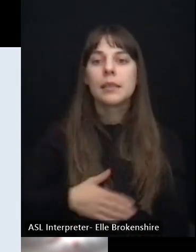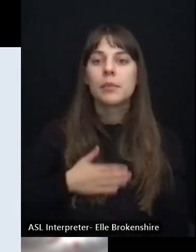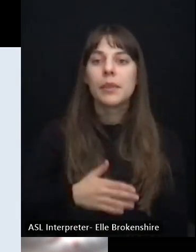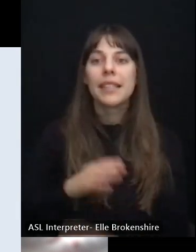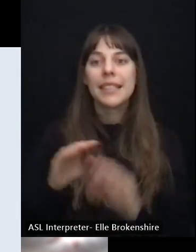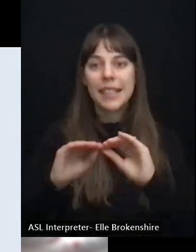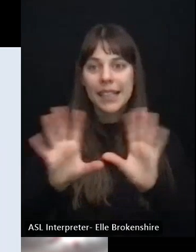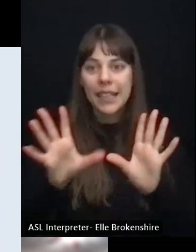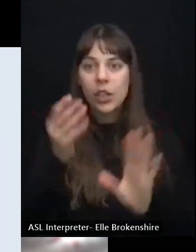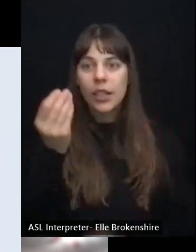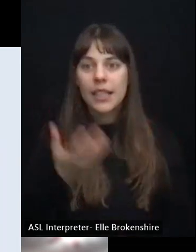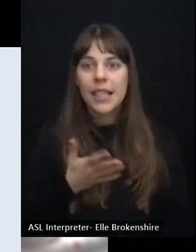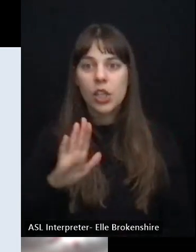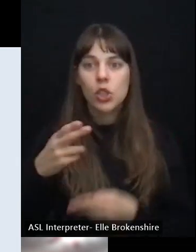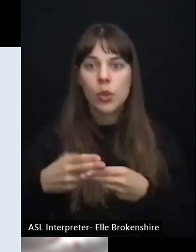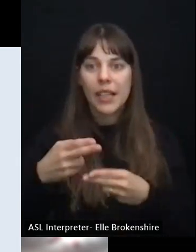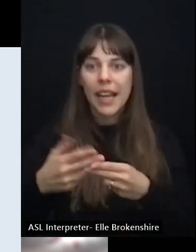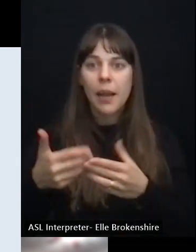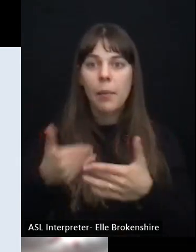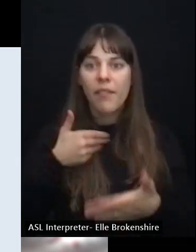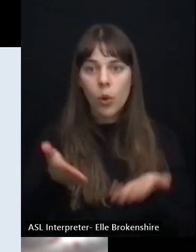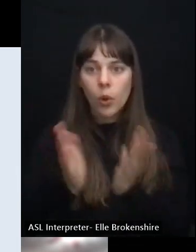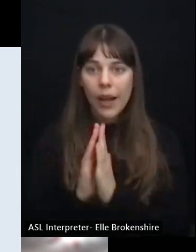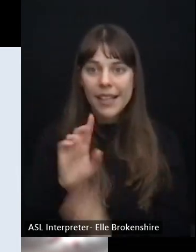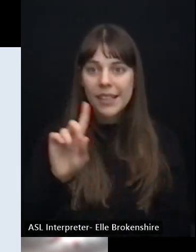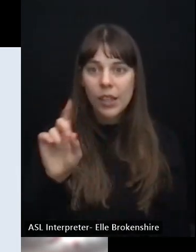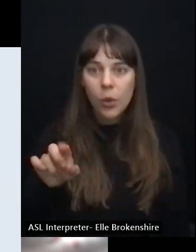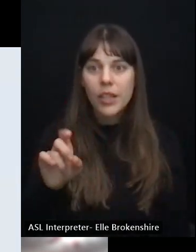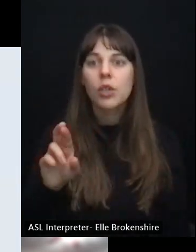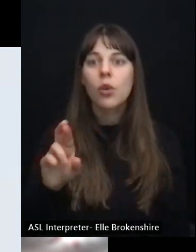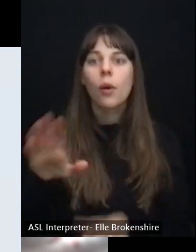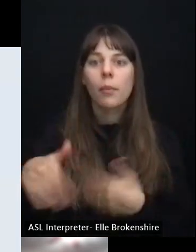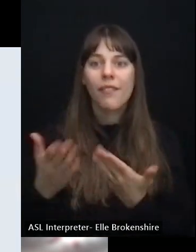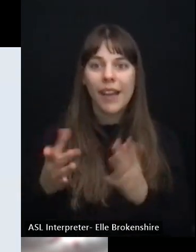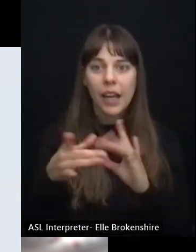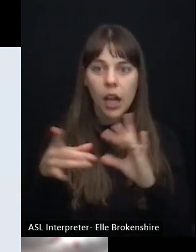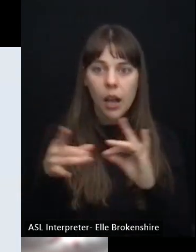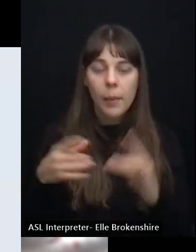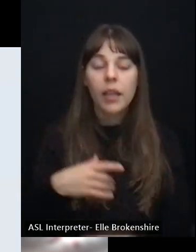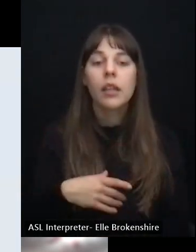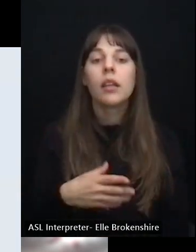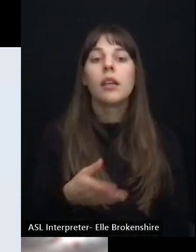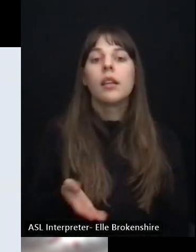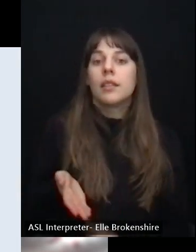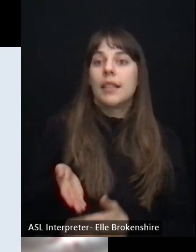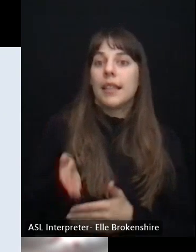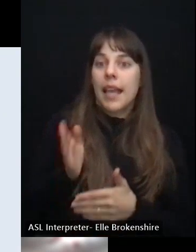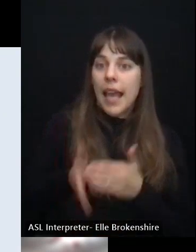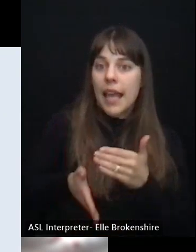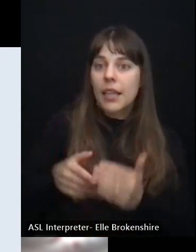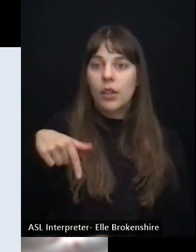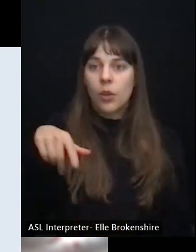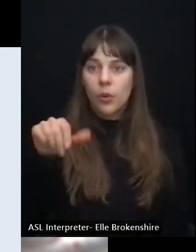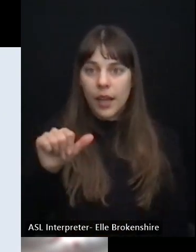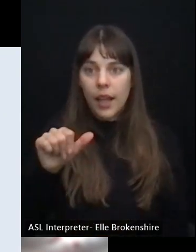asking a question or providing a comment. And toward the end of the Q&A, we will give opportunity